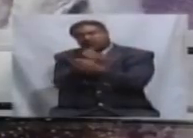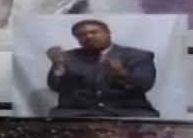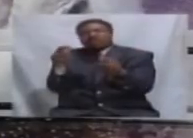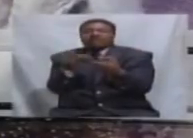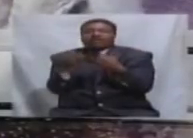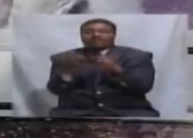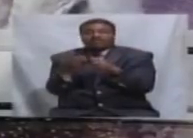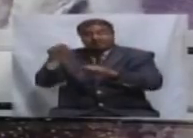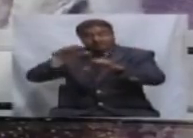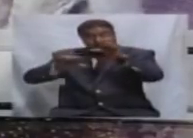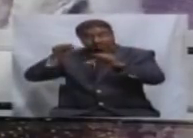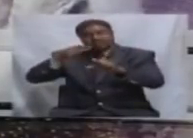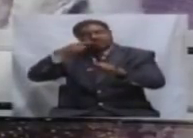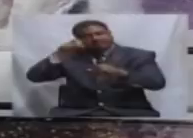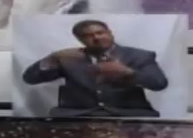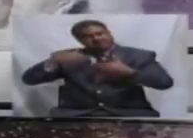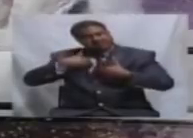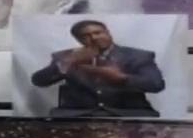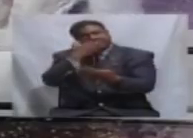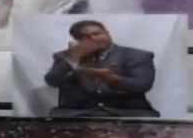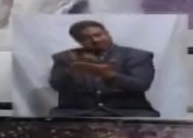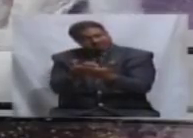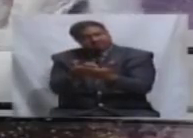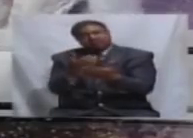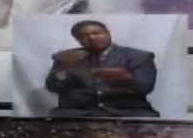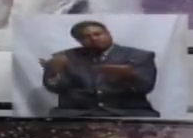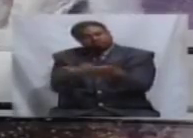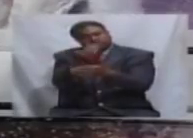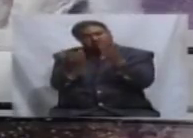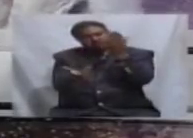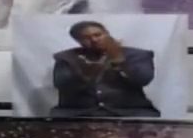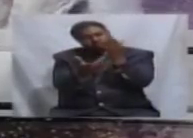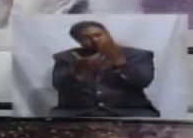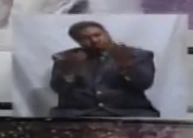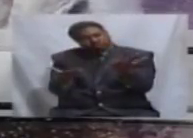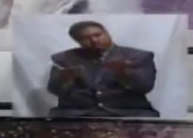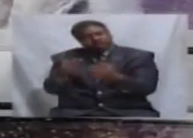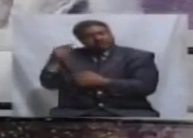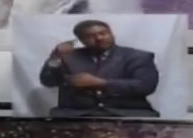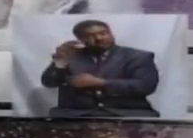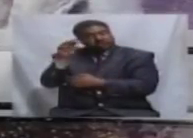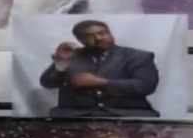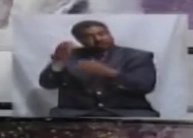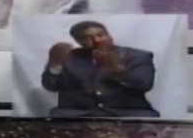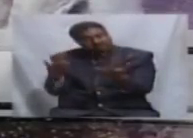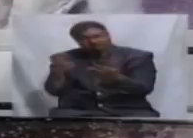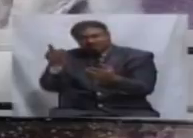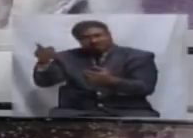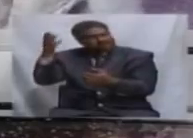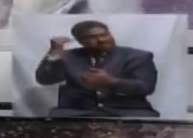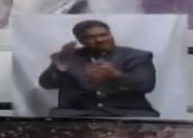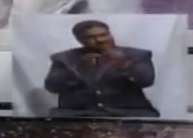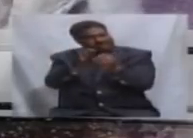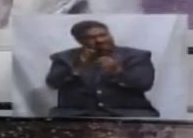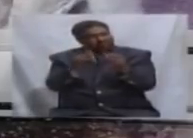adequate information and evidence on various agricultural technologies, such as genetic engineering, which has not been well